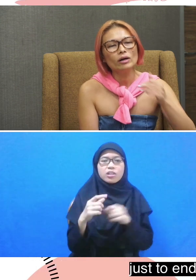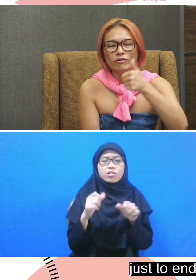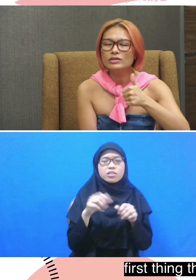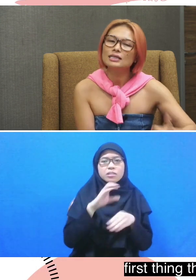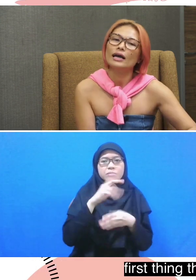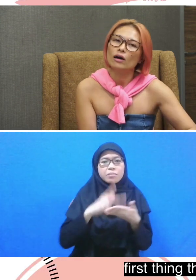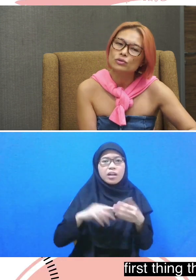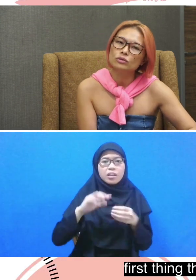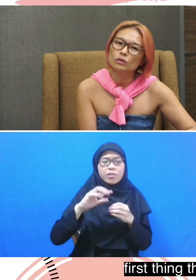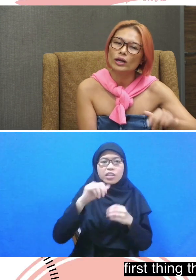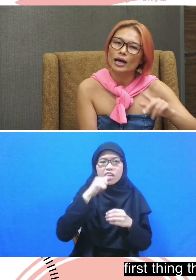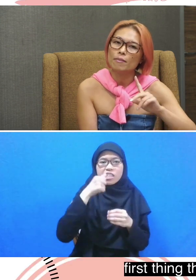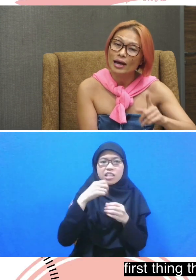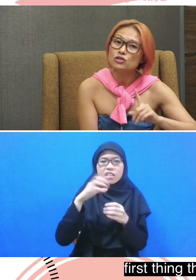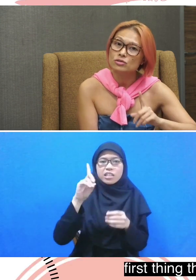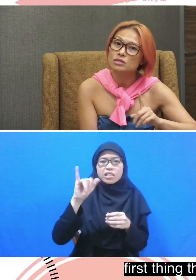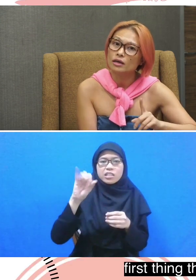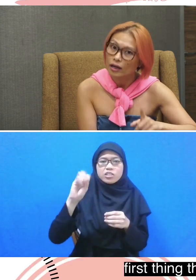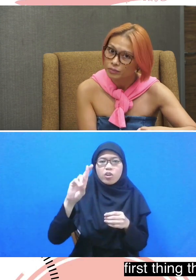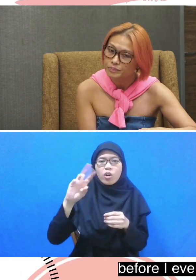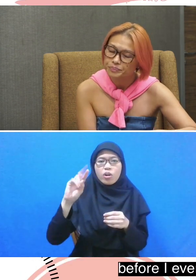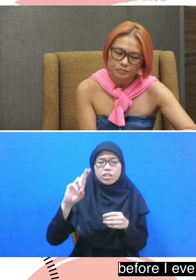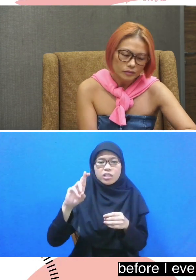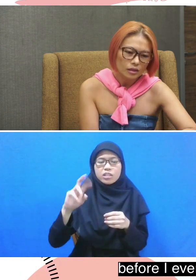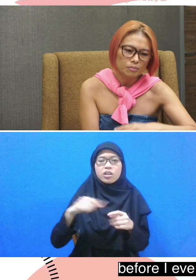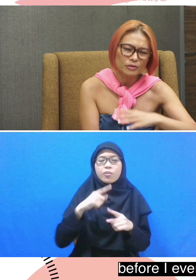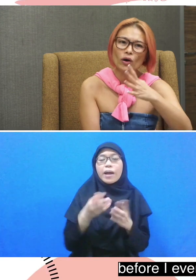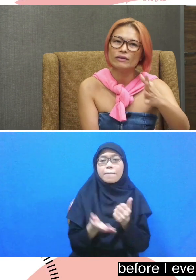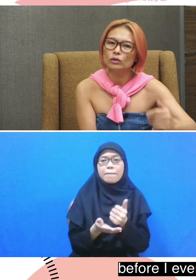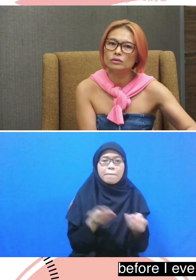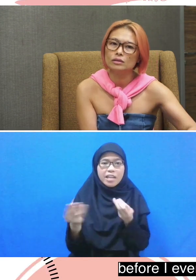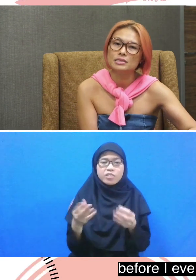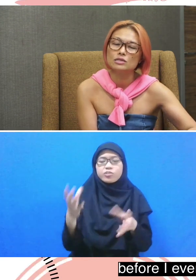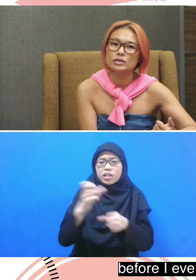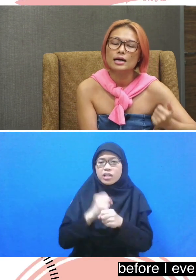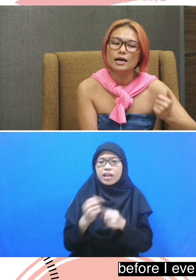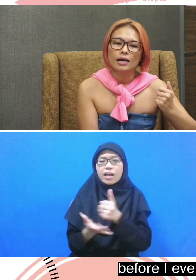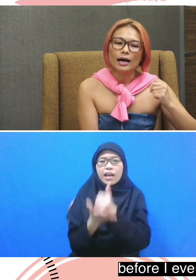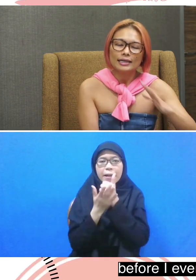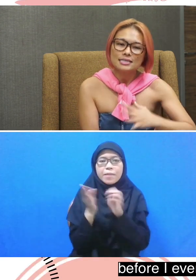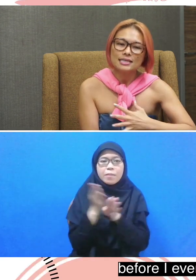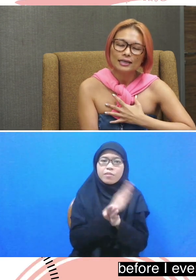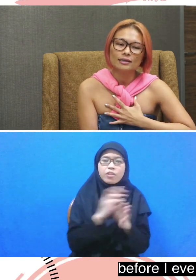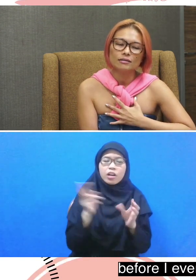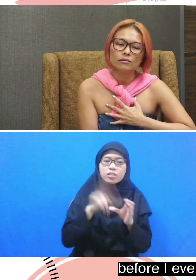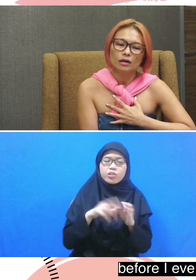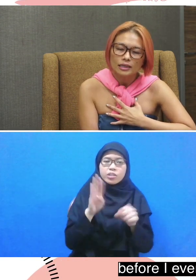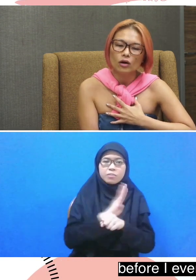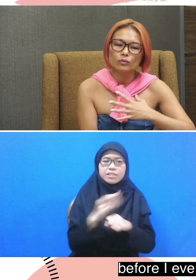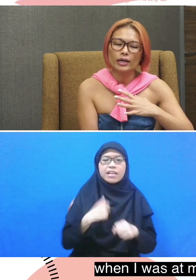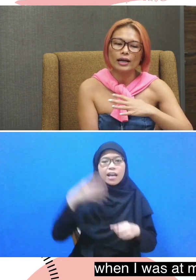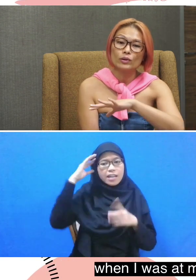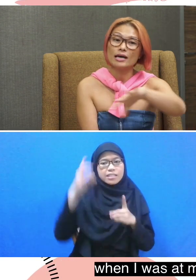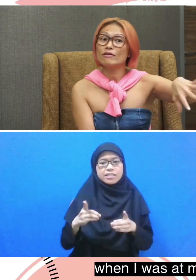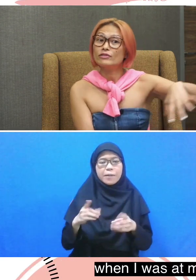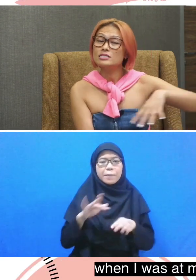one of the first things that I also did when I managed to seek help before I even go to the business was, I decided early on